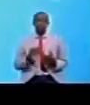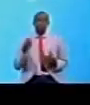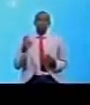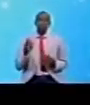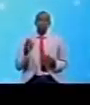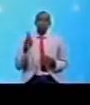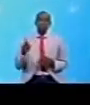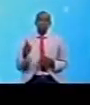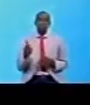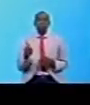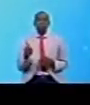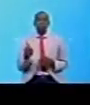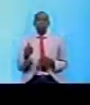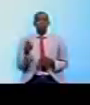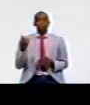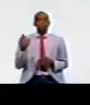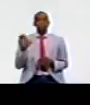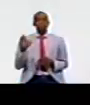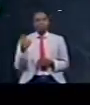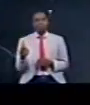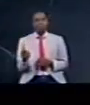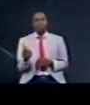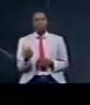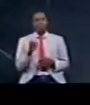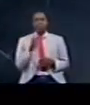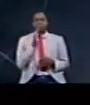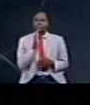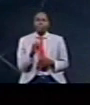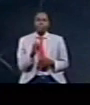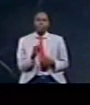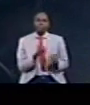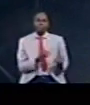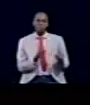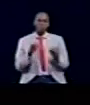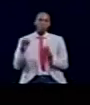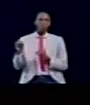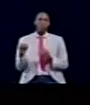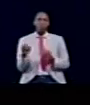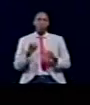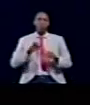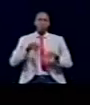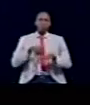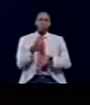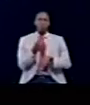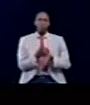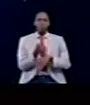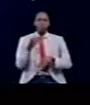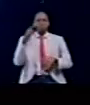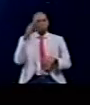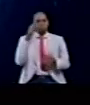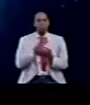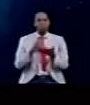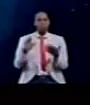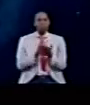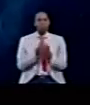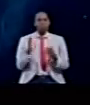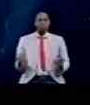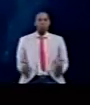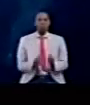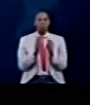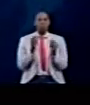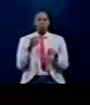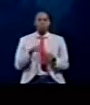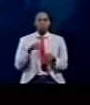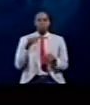In Jesus' name we pray. Amen. Now we want to pray before God. We want to pray